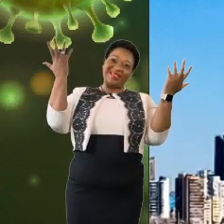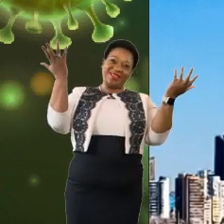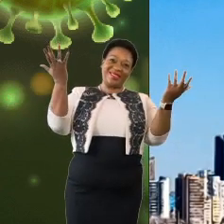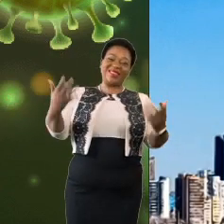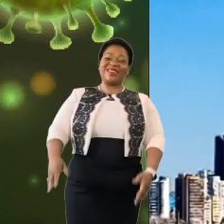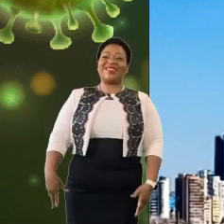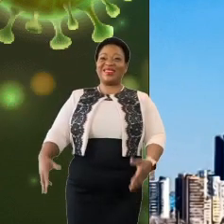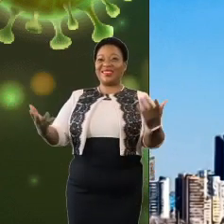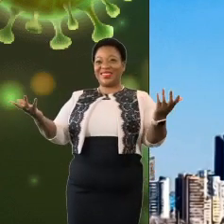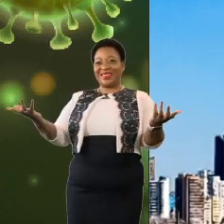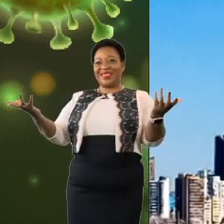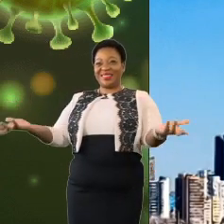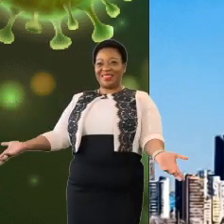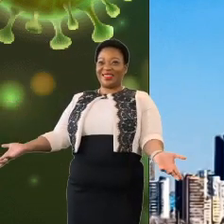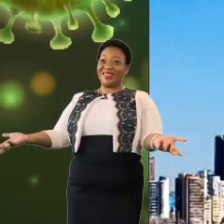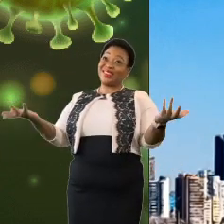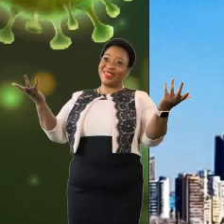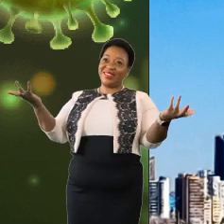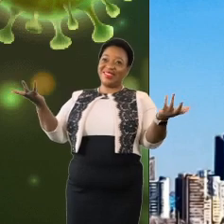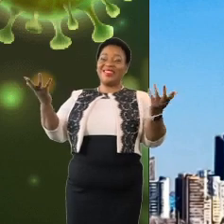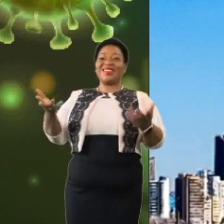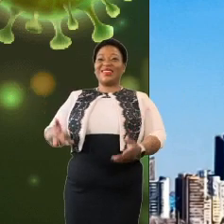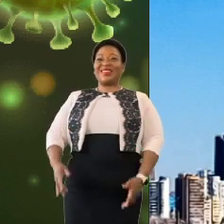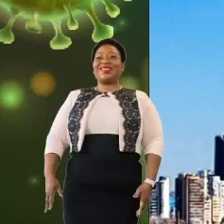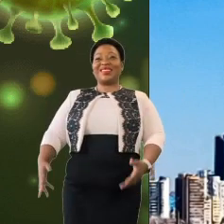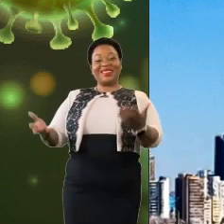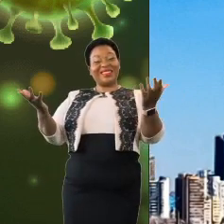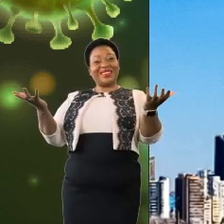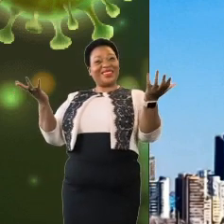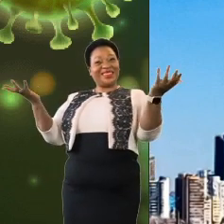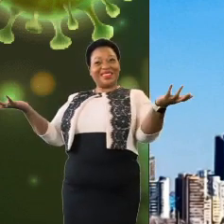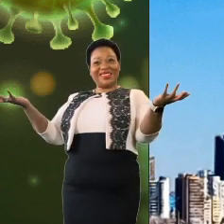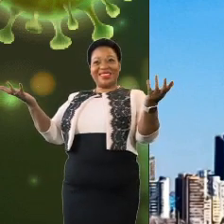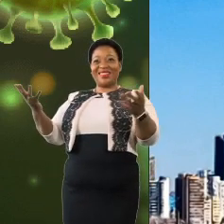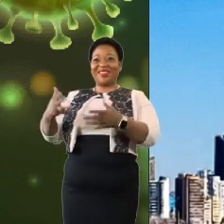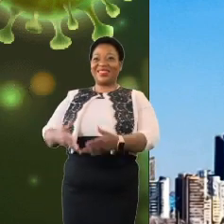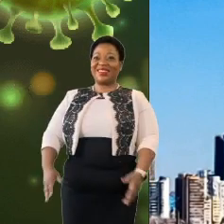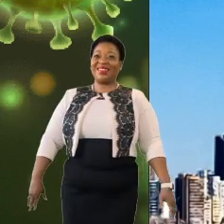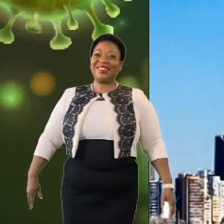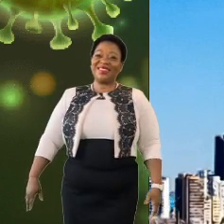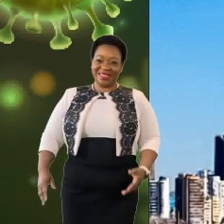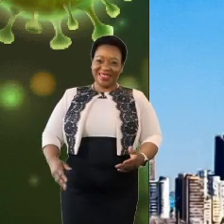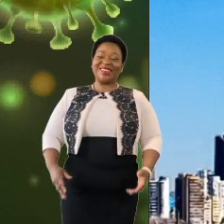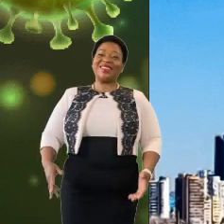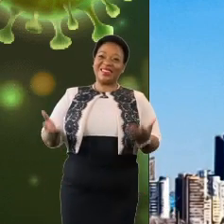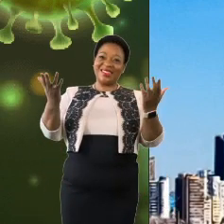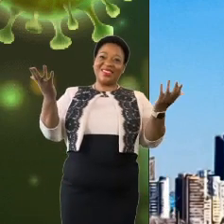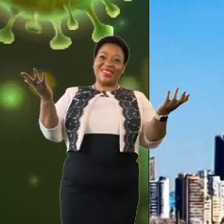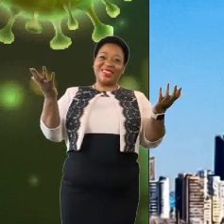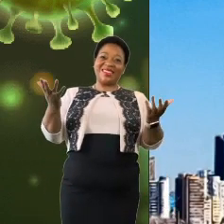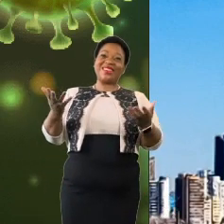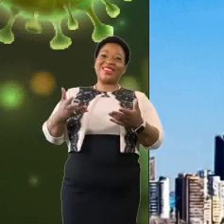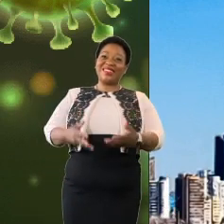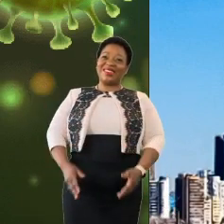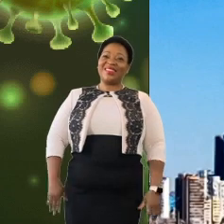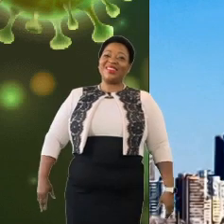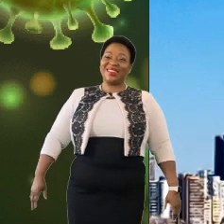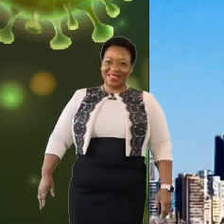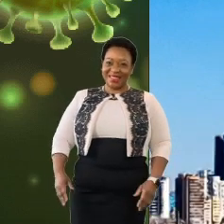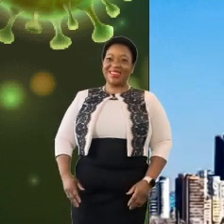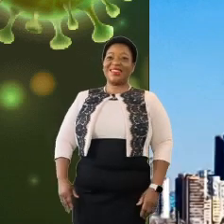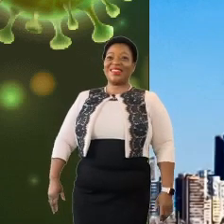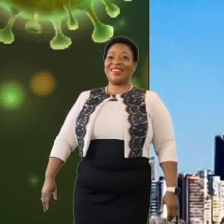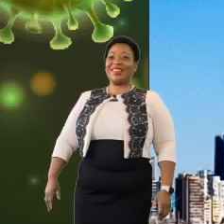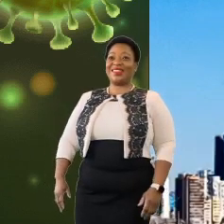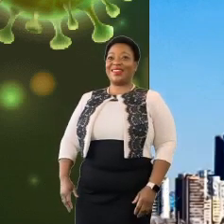brainchild of our MEC in terms of achieving our deliverables in terms of this red tape platform, and how do we ensure